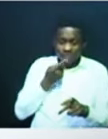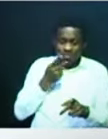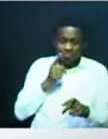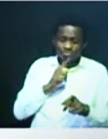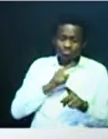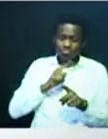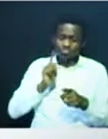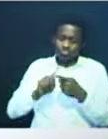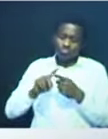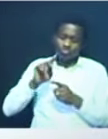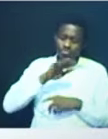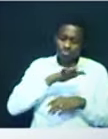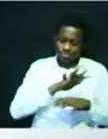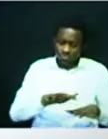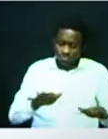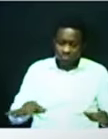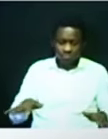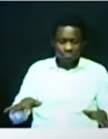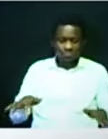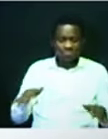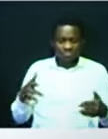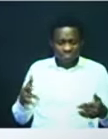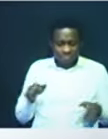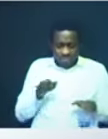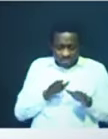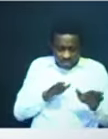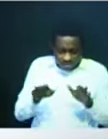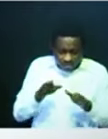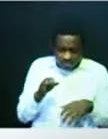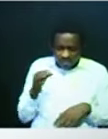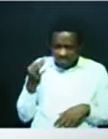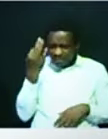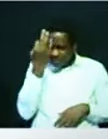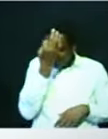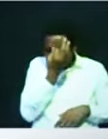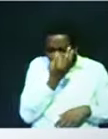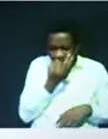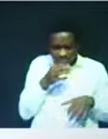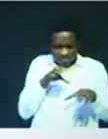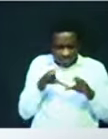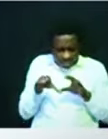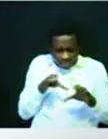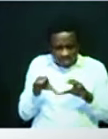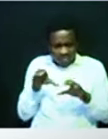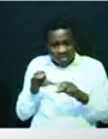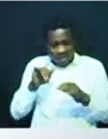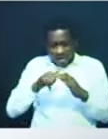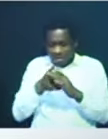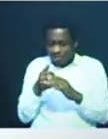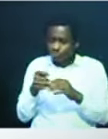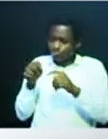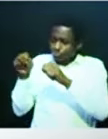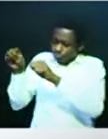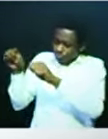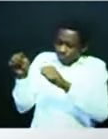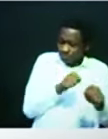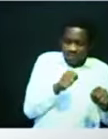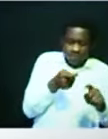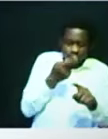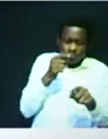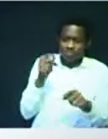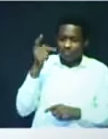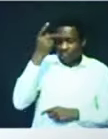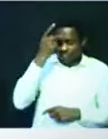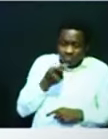about genetic characters transmitted from parents to offspring. So inheritance is not just